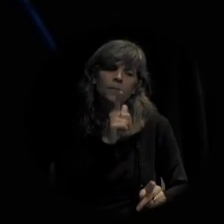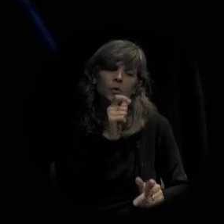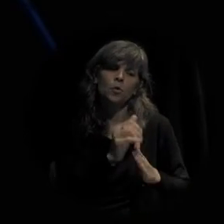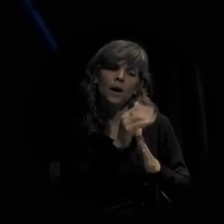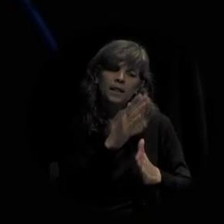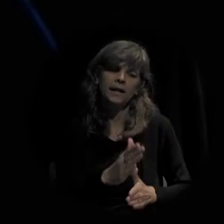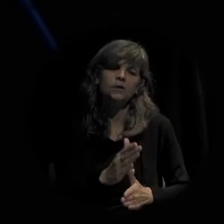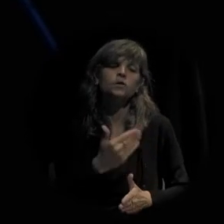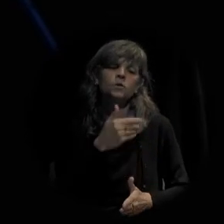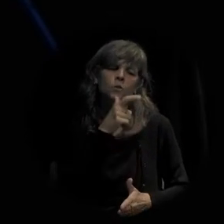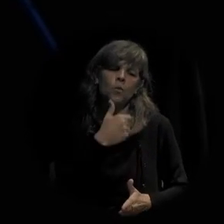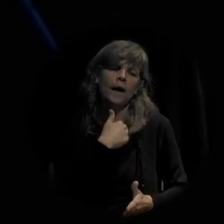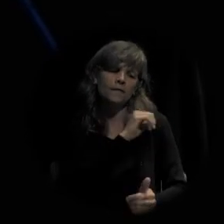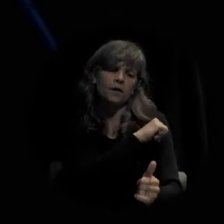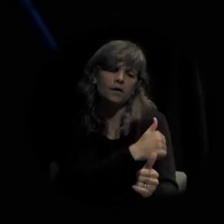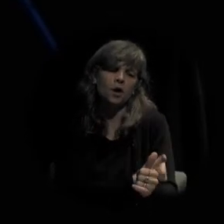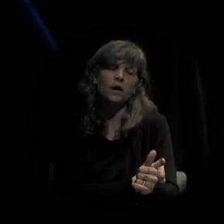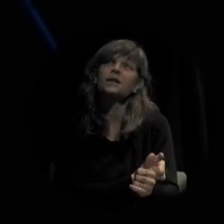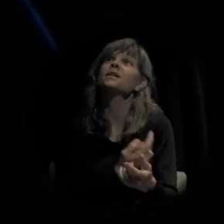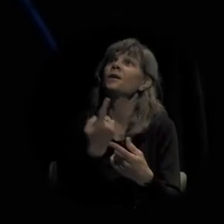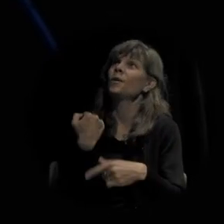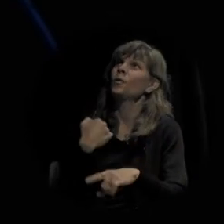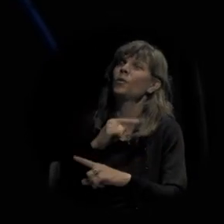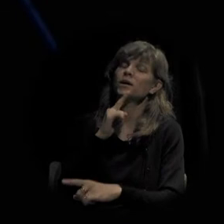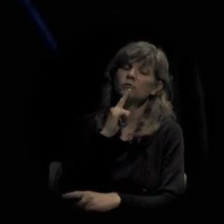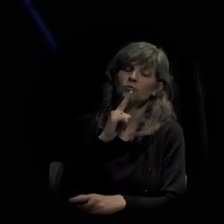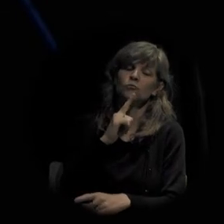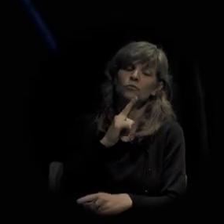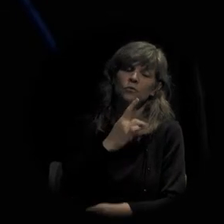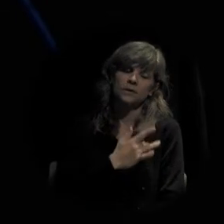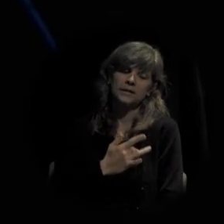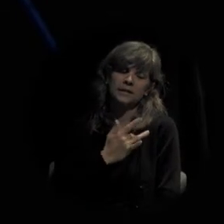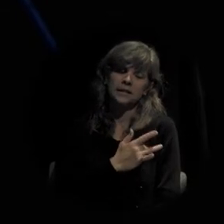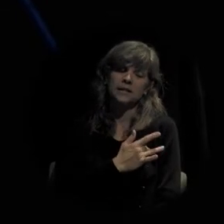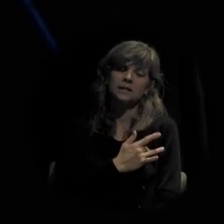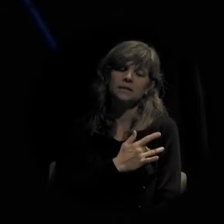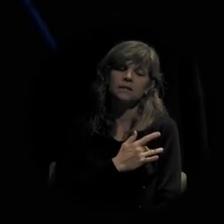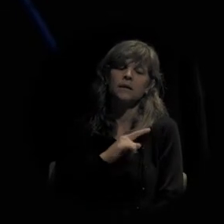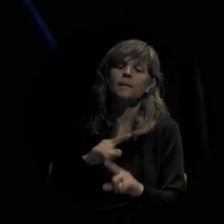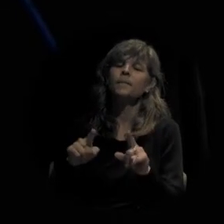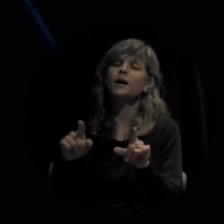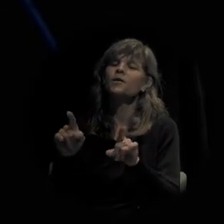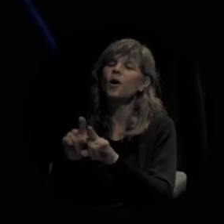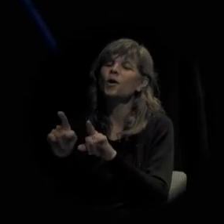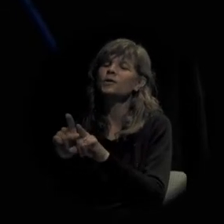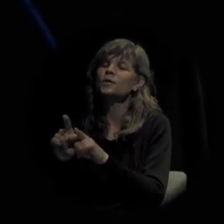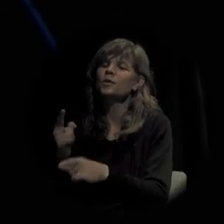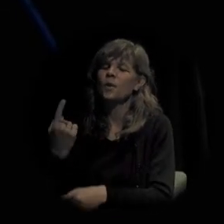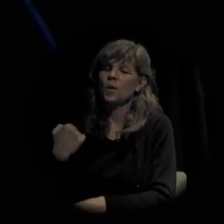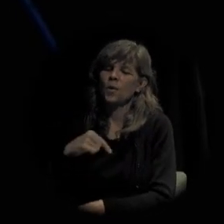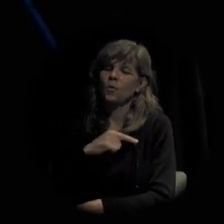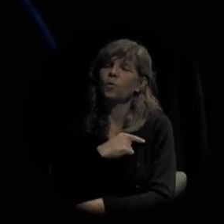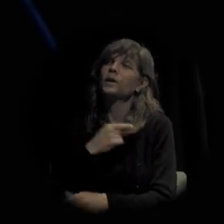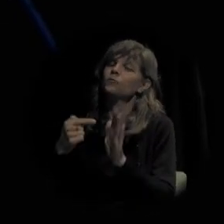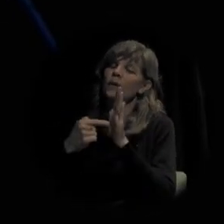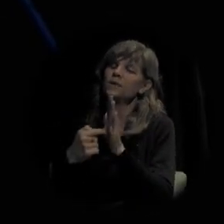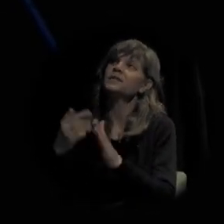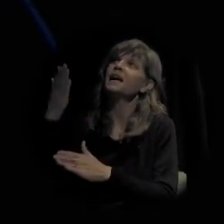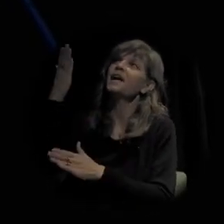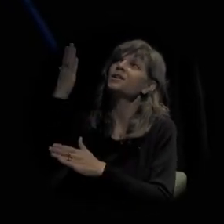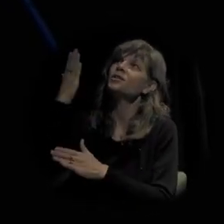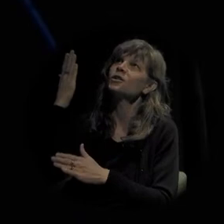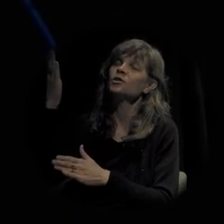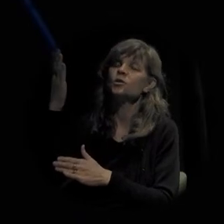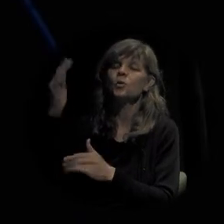proud citizens of this United States of America, but more importantly, we are ambassadors of the Most High God, living a life